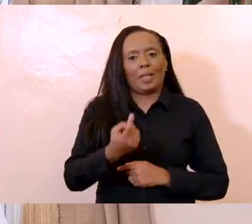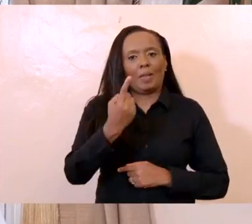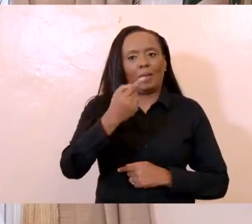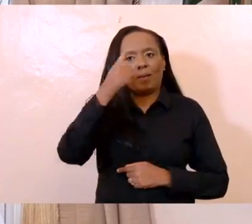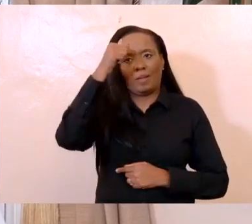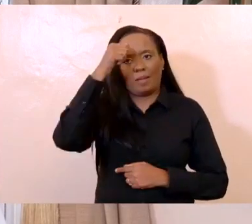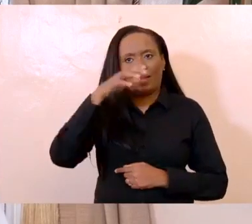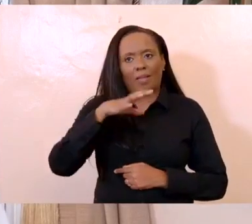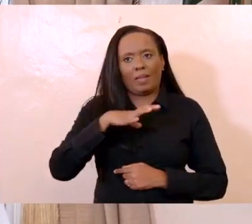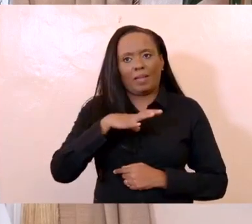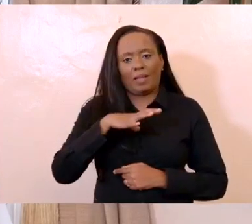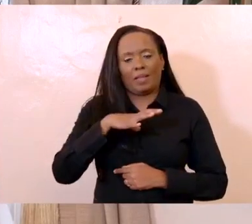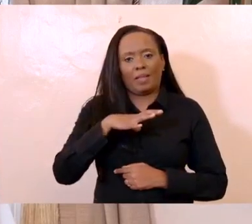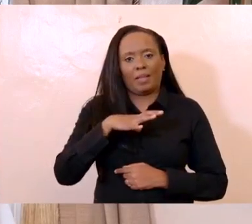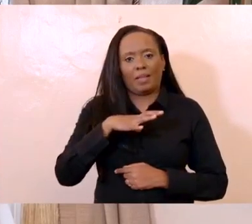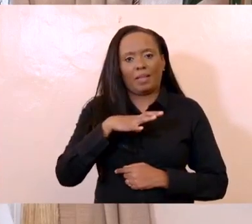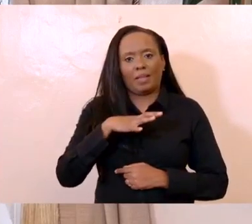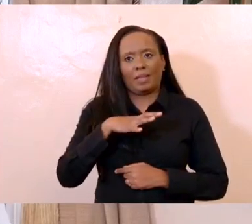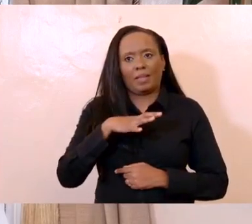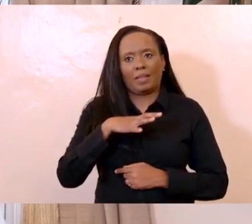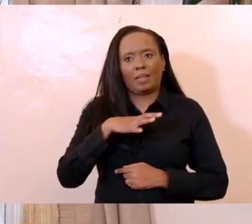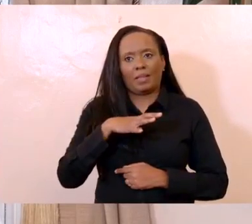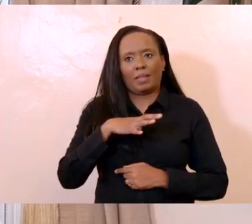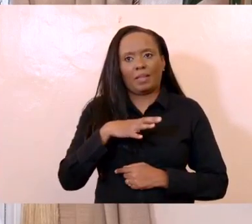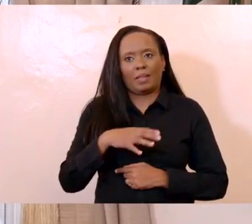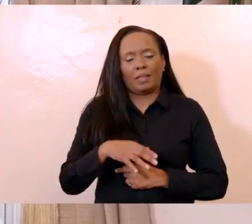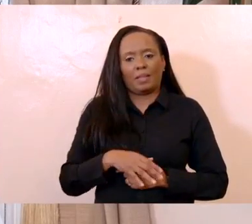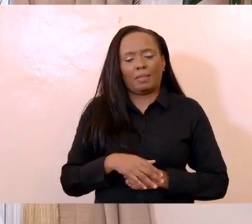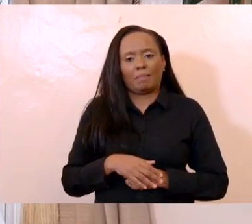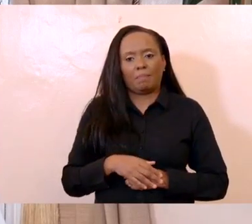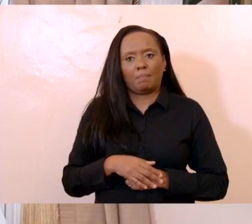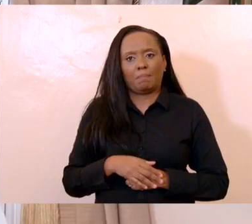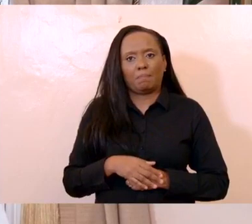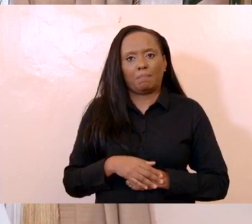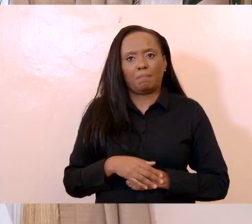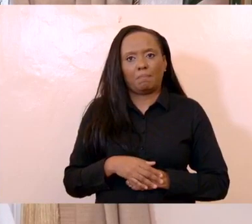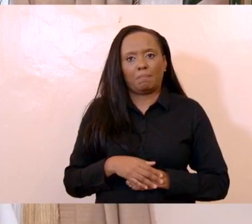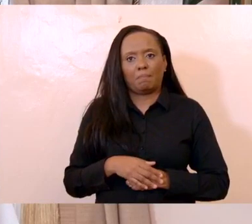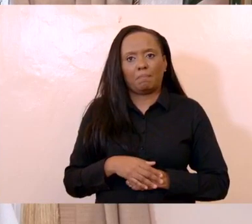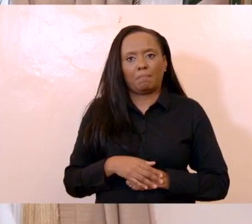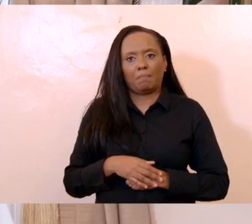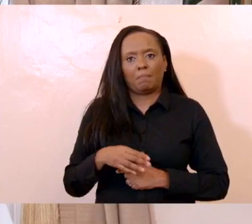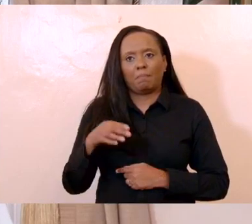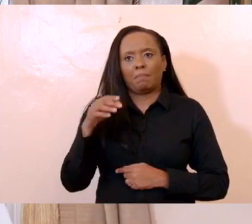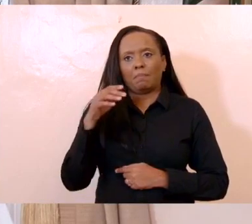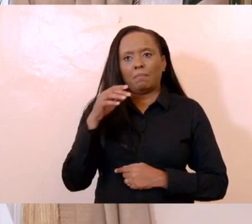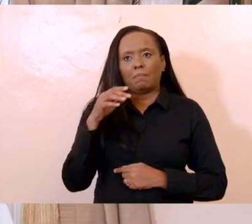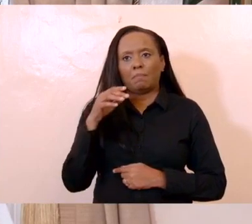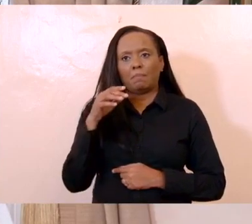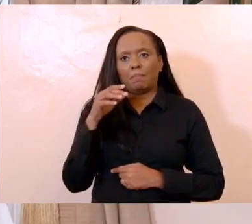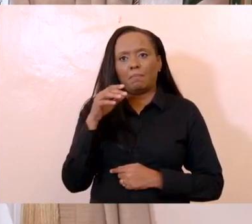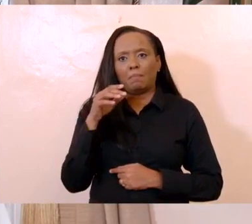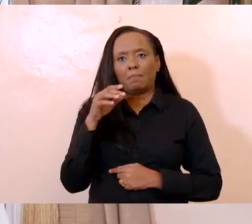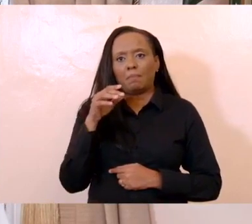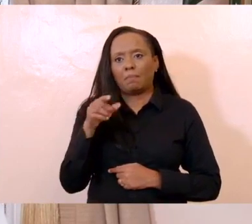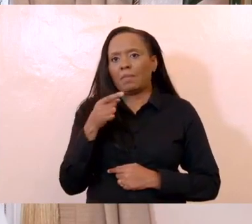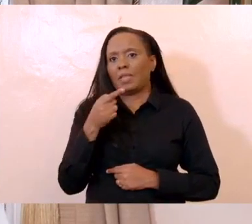that that his family didn't approve of, and he insisted that he had not been around